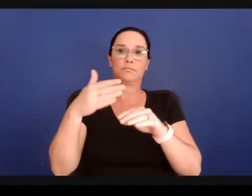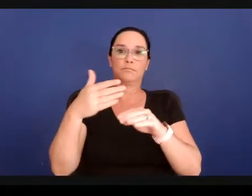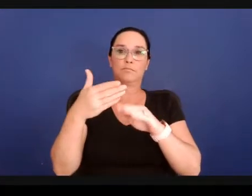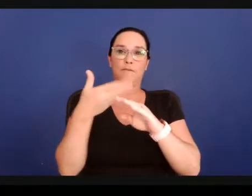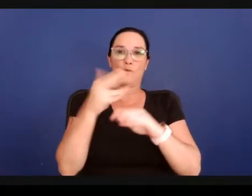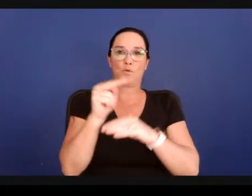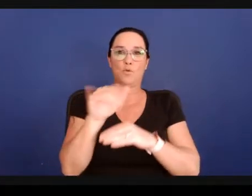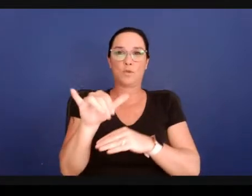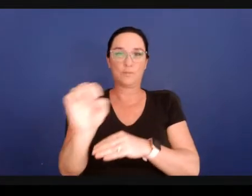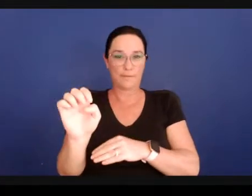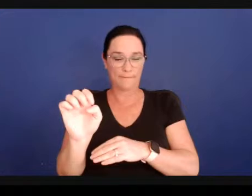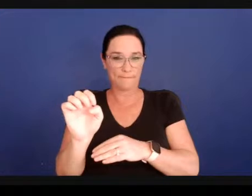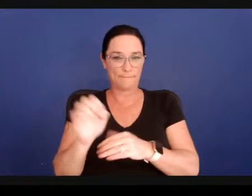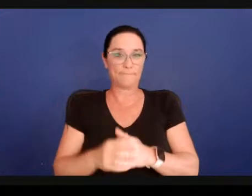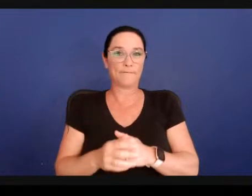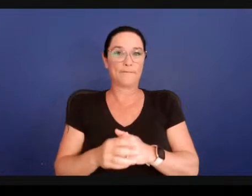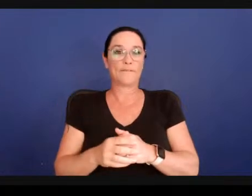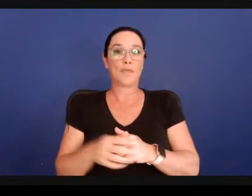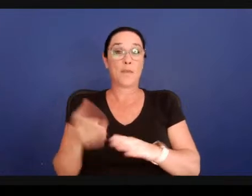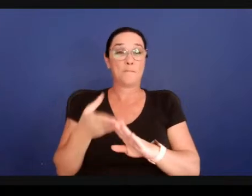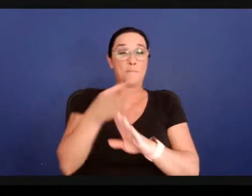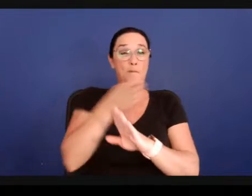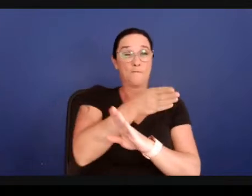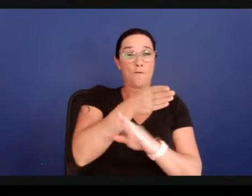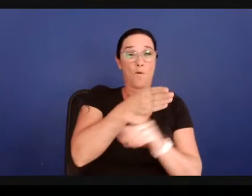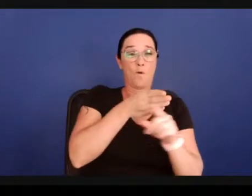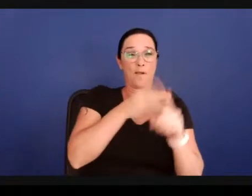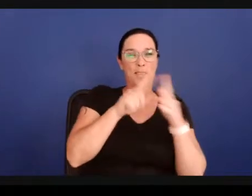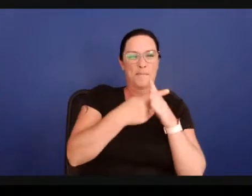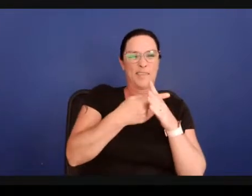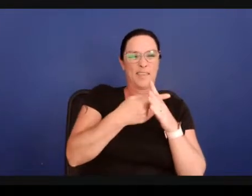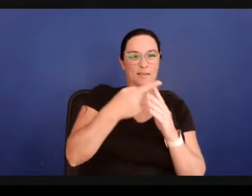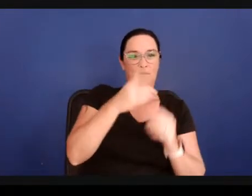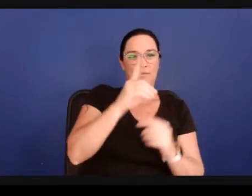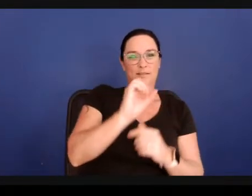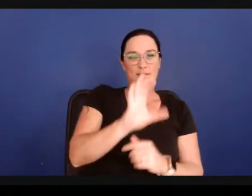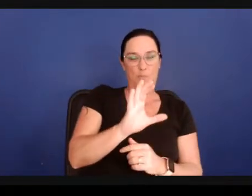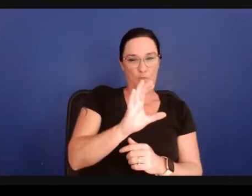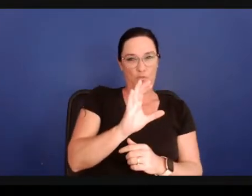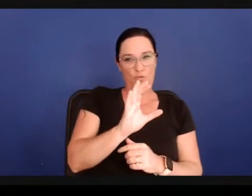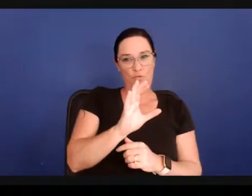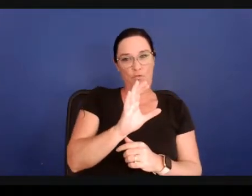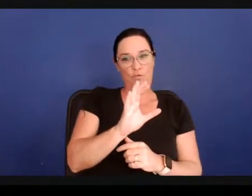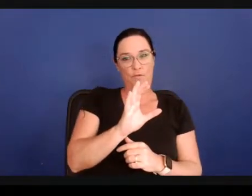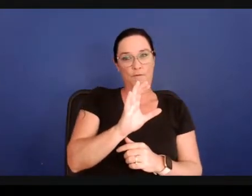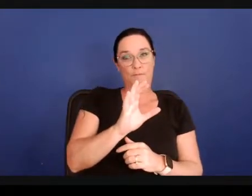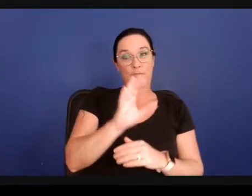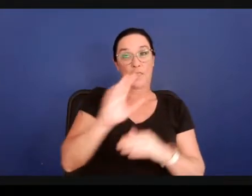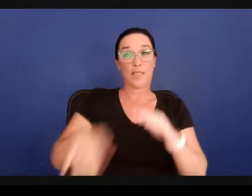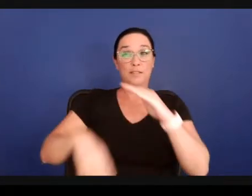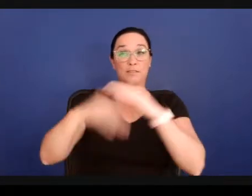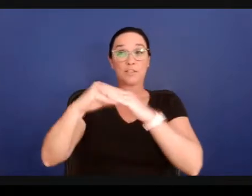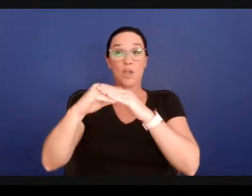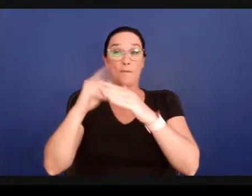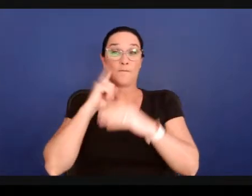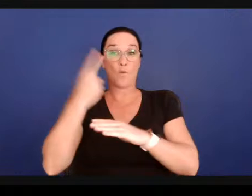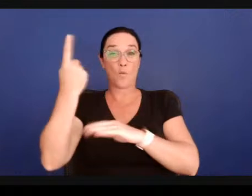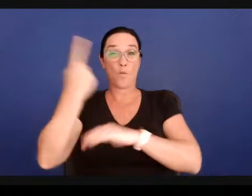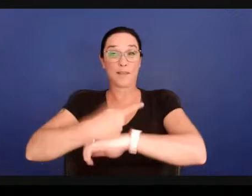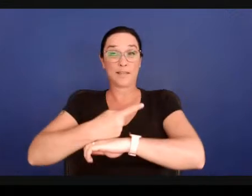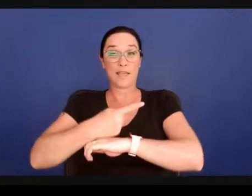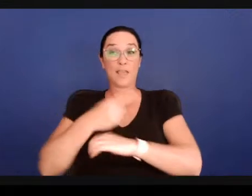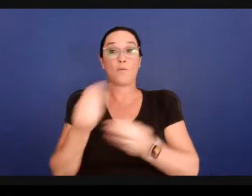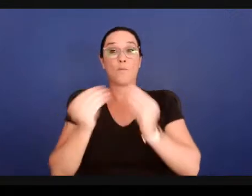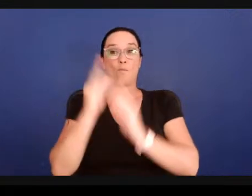couple of previous ones you can see earlier in the month. And so our peak earthquake counts in one day were over